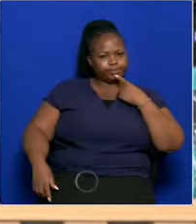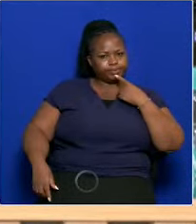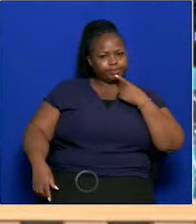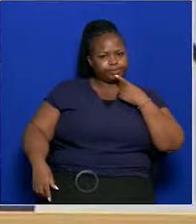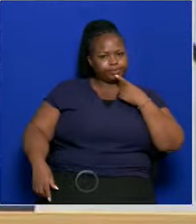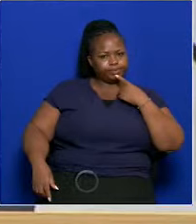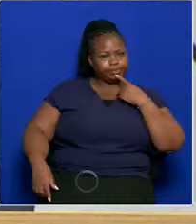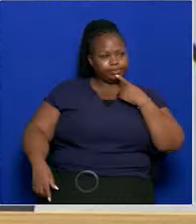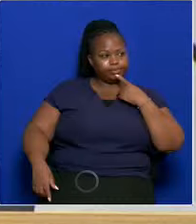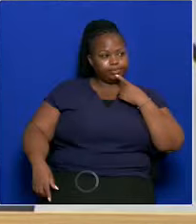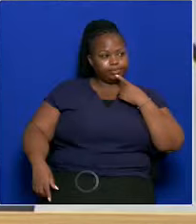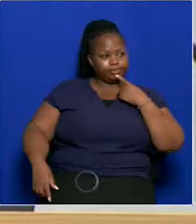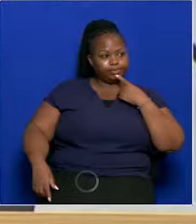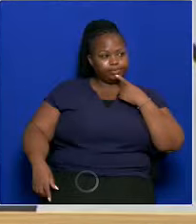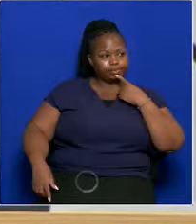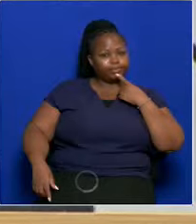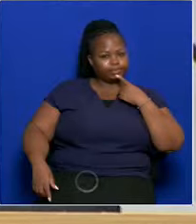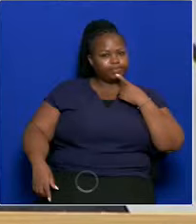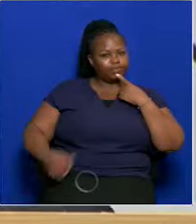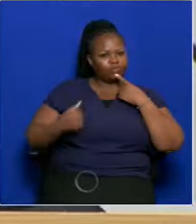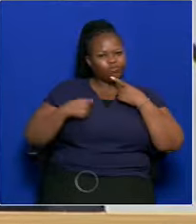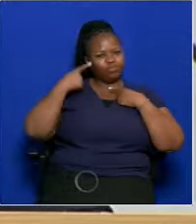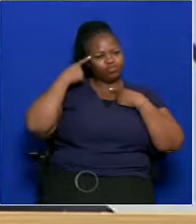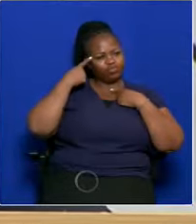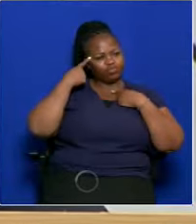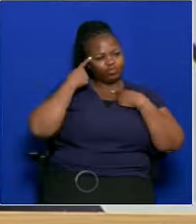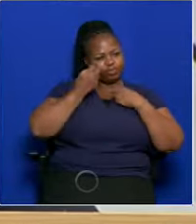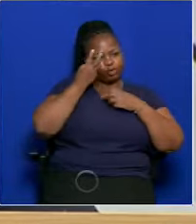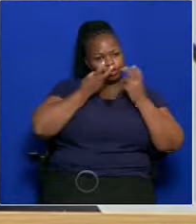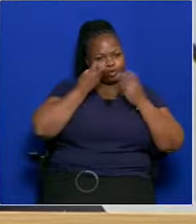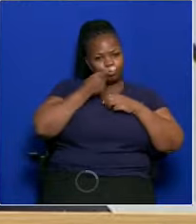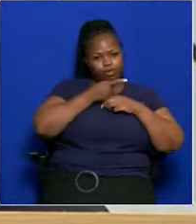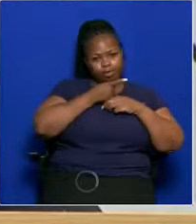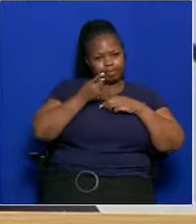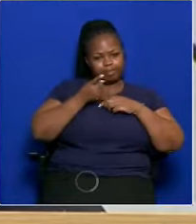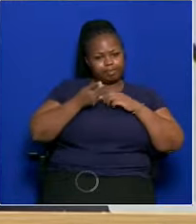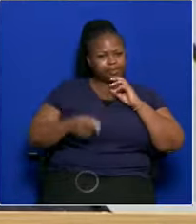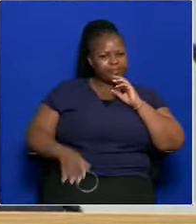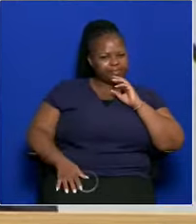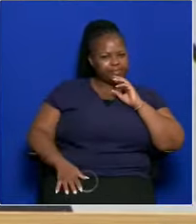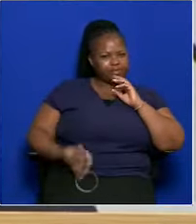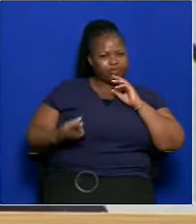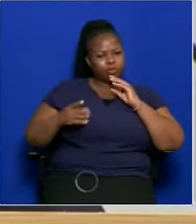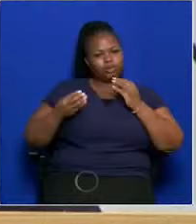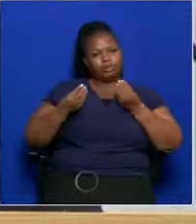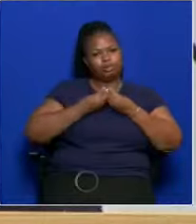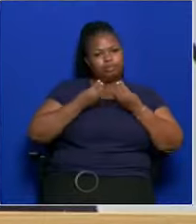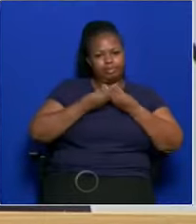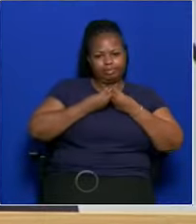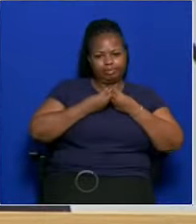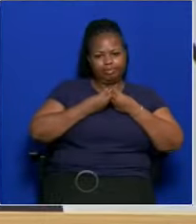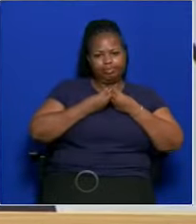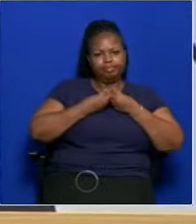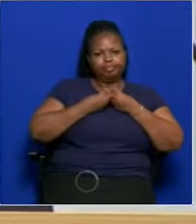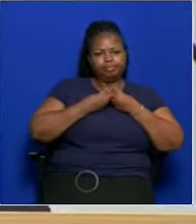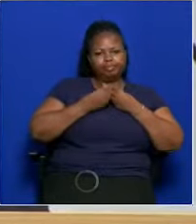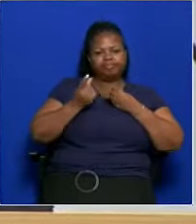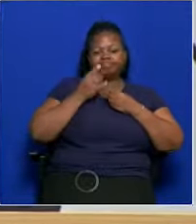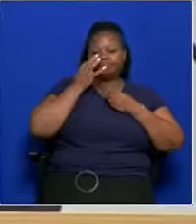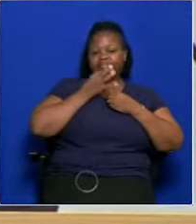I think I was looking for them for something, and he was indicating they are busy with this Messina